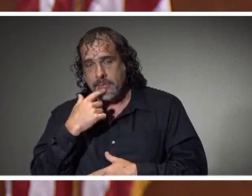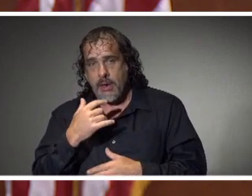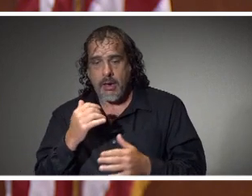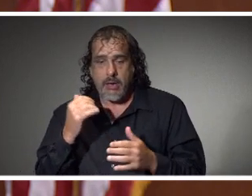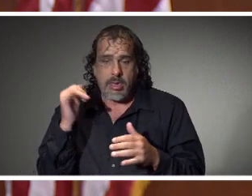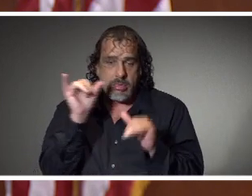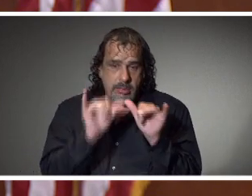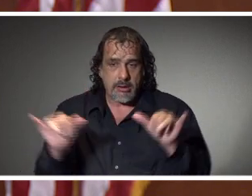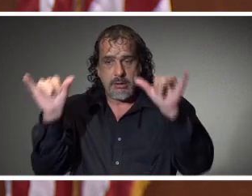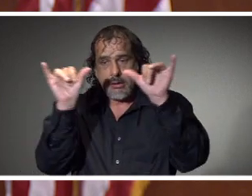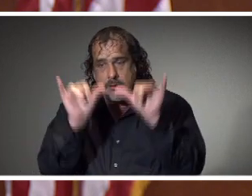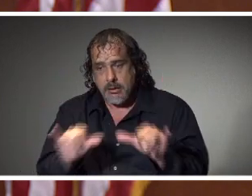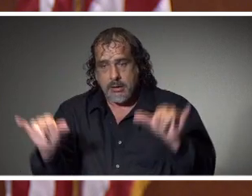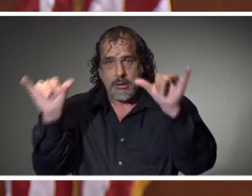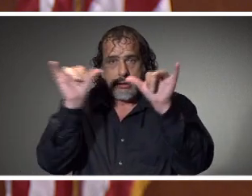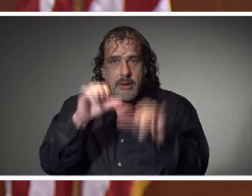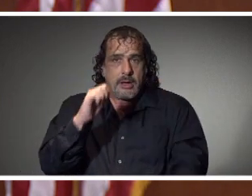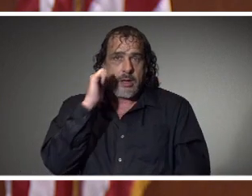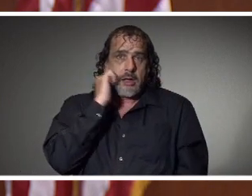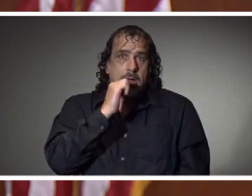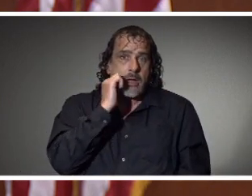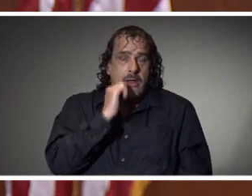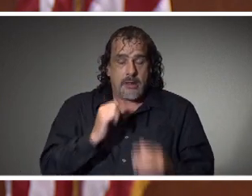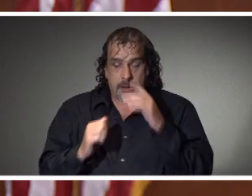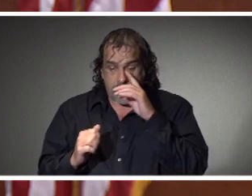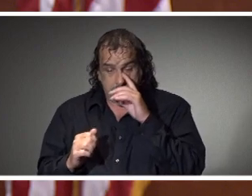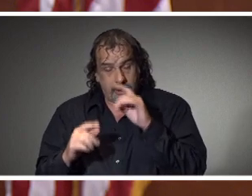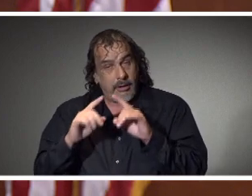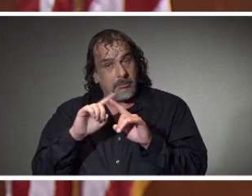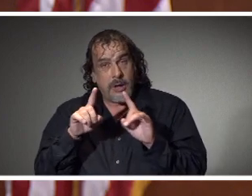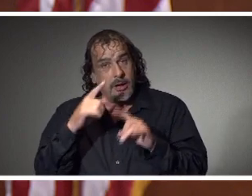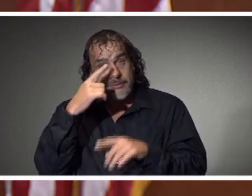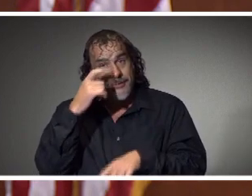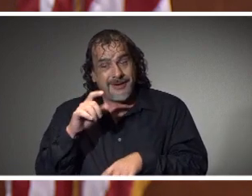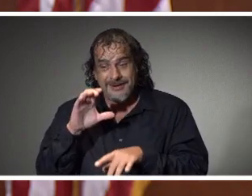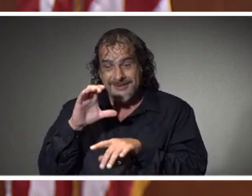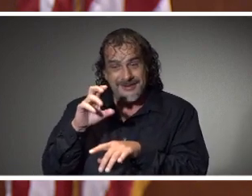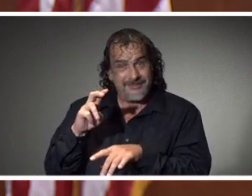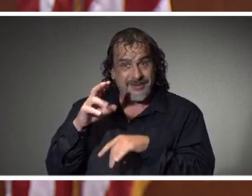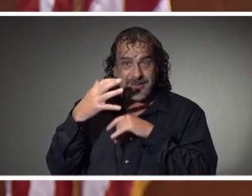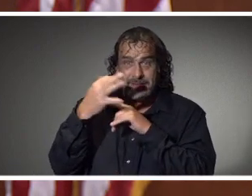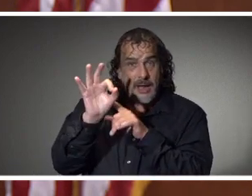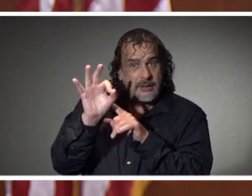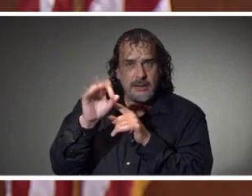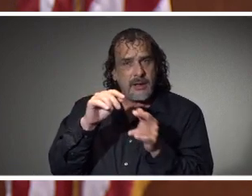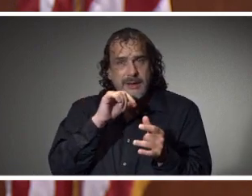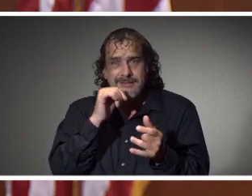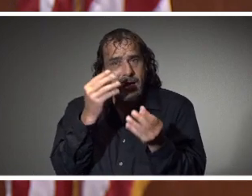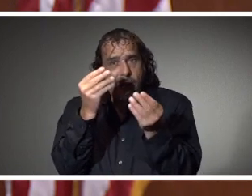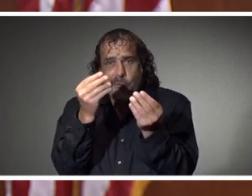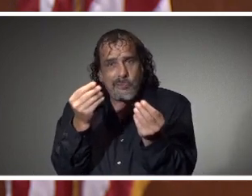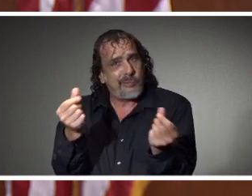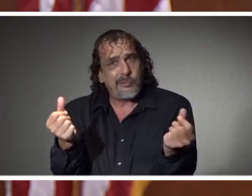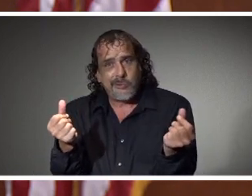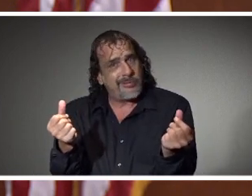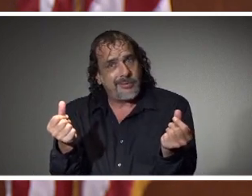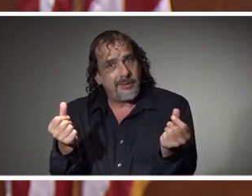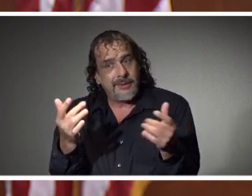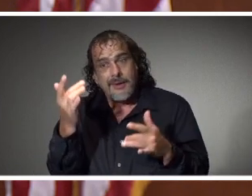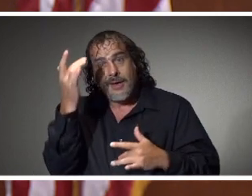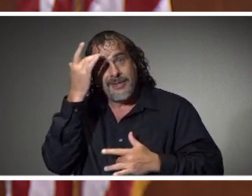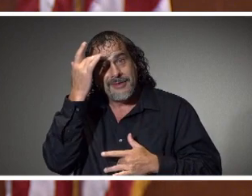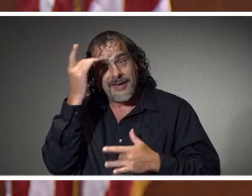over, but it's because COVID-19 is not going away. The virus is